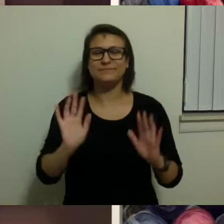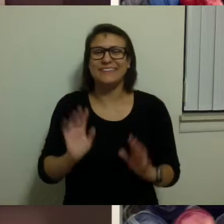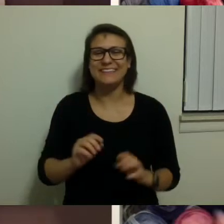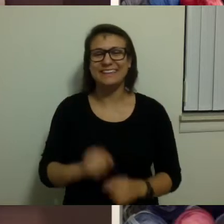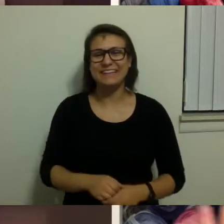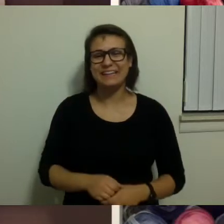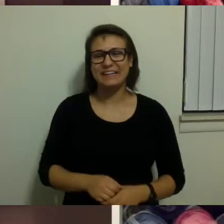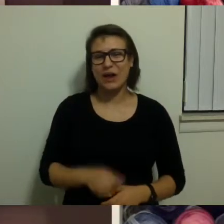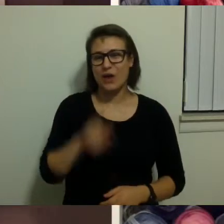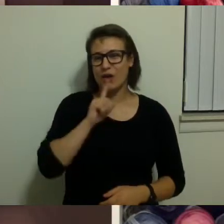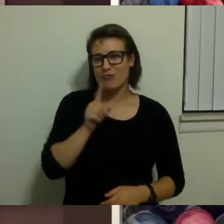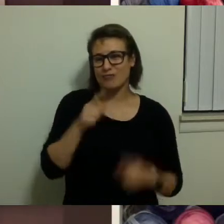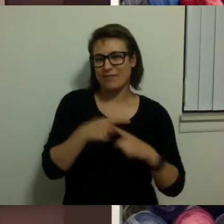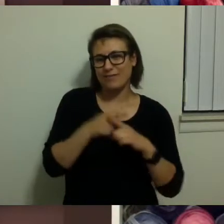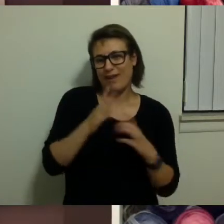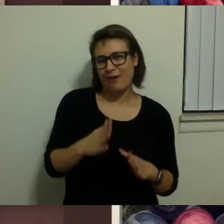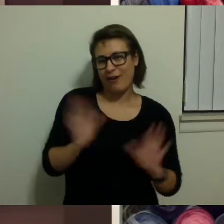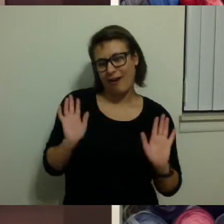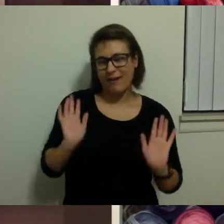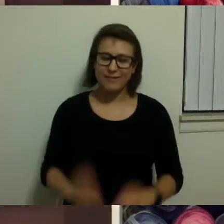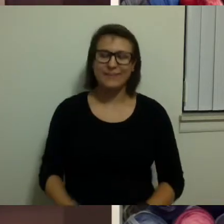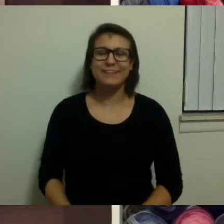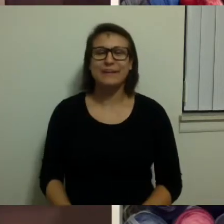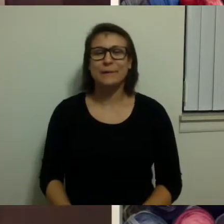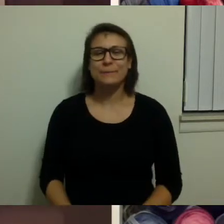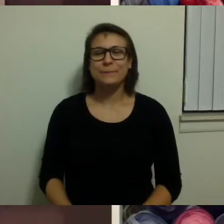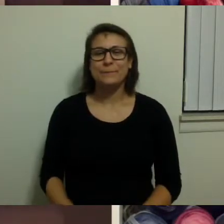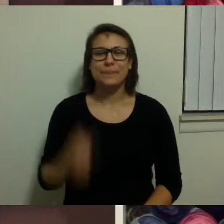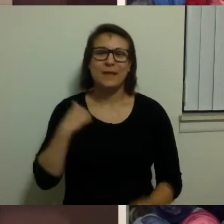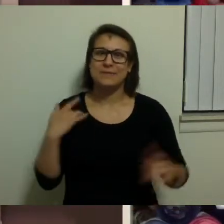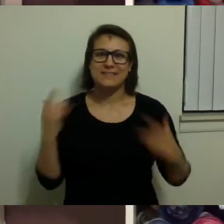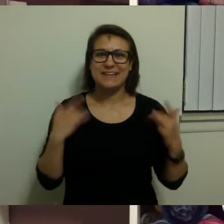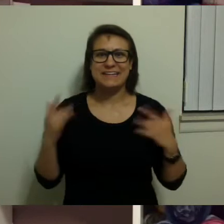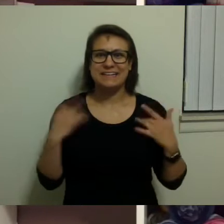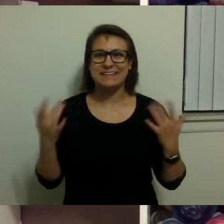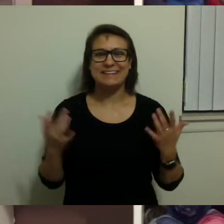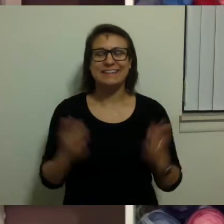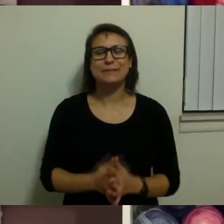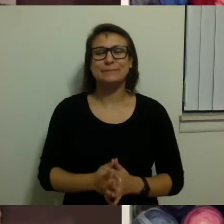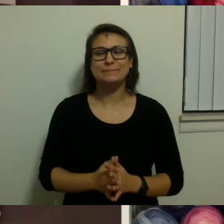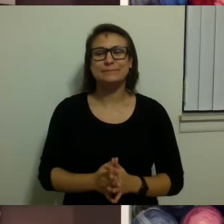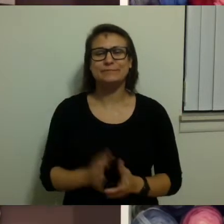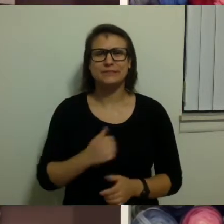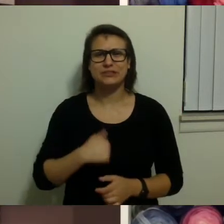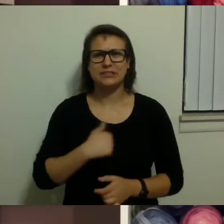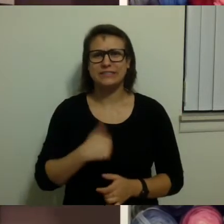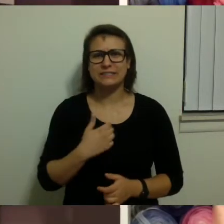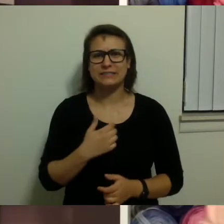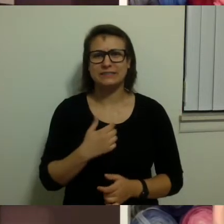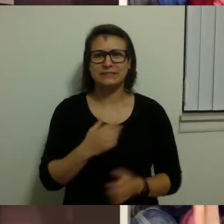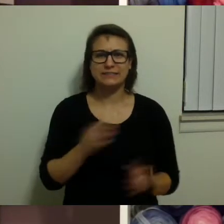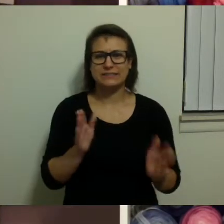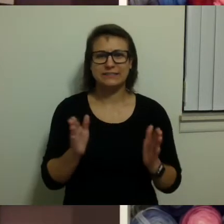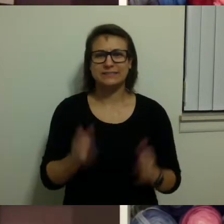Turning into a real knitter. Yeah, I'm so excited. Sorry, nitpicky